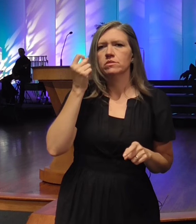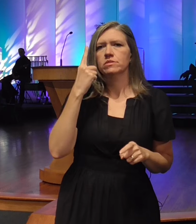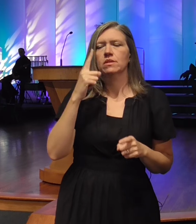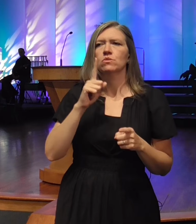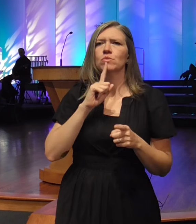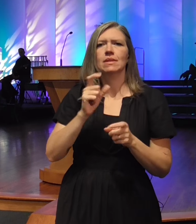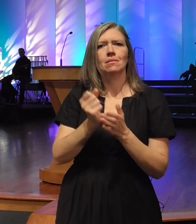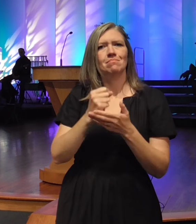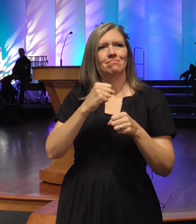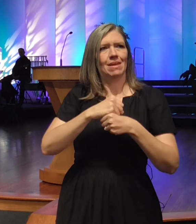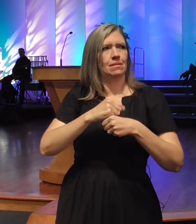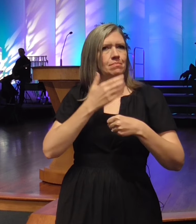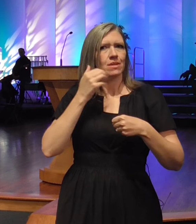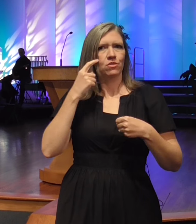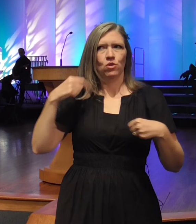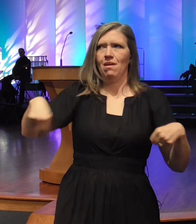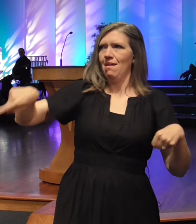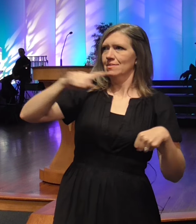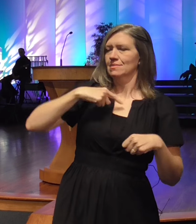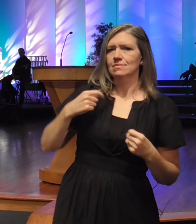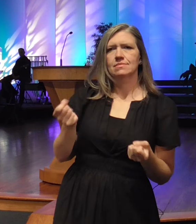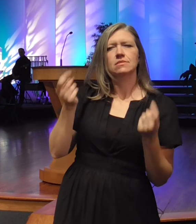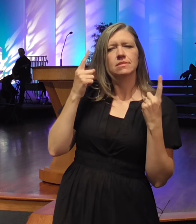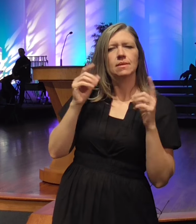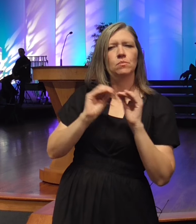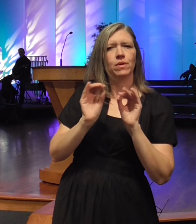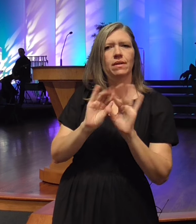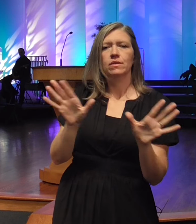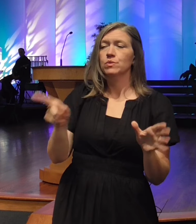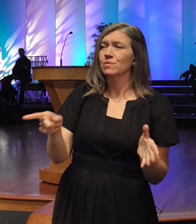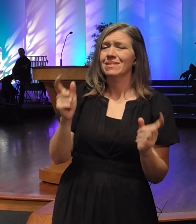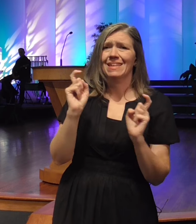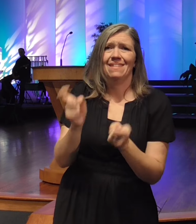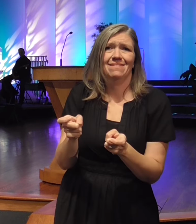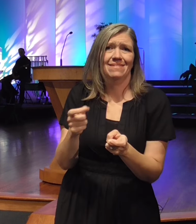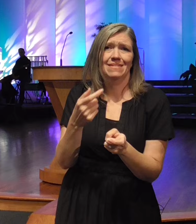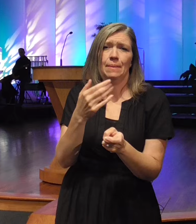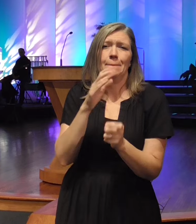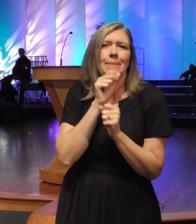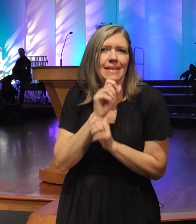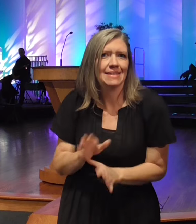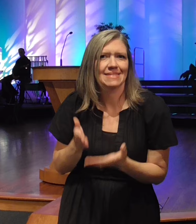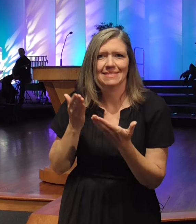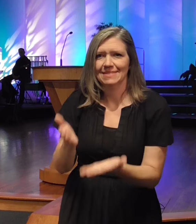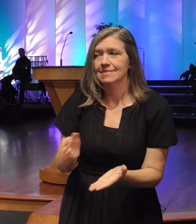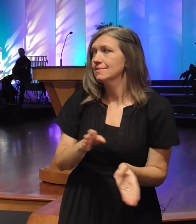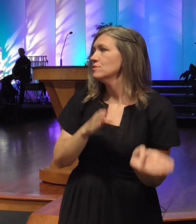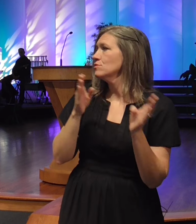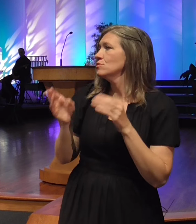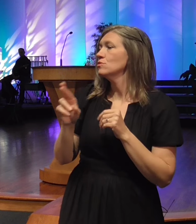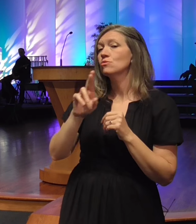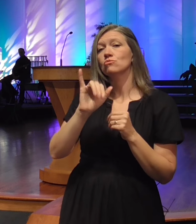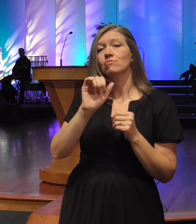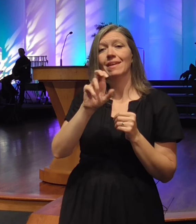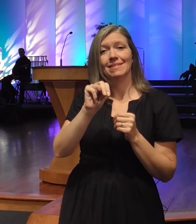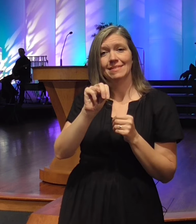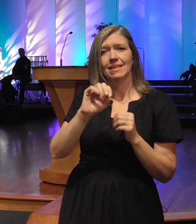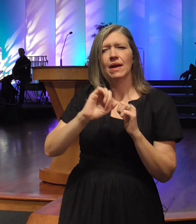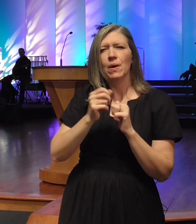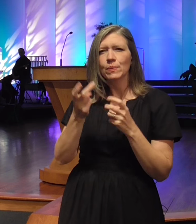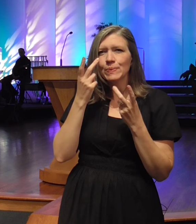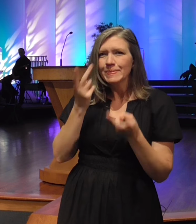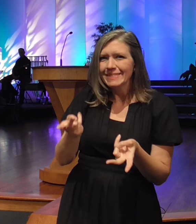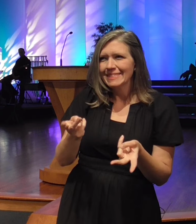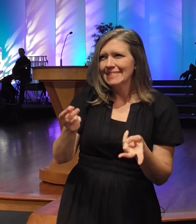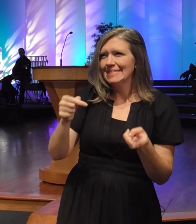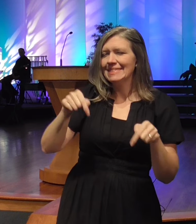on, discern on, transmute into your own understanding, and often make better for all of us to understand. You are such a gift and such